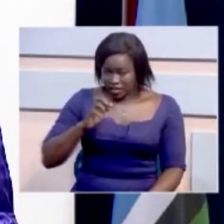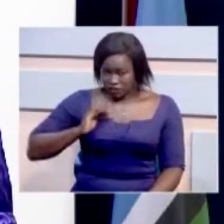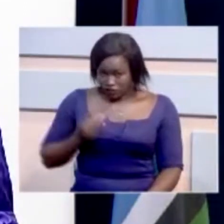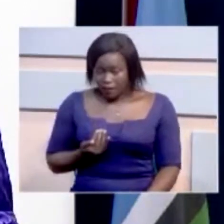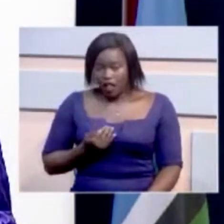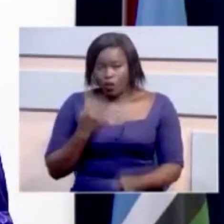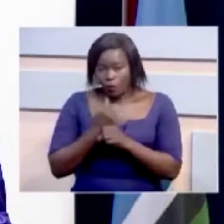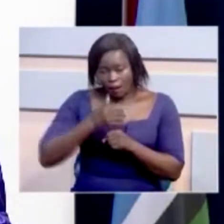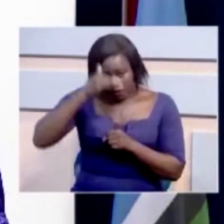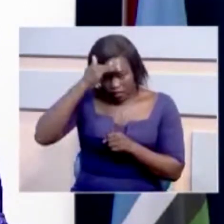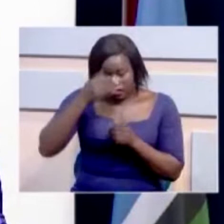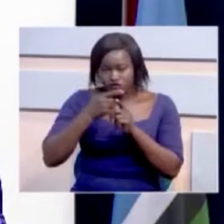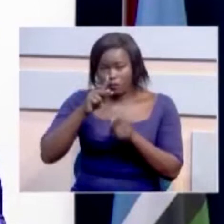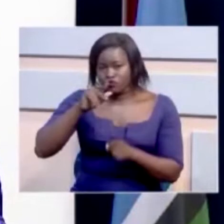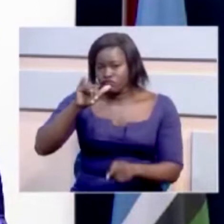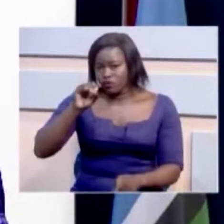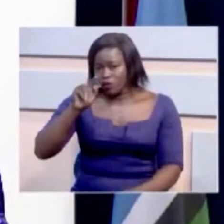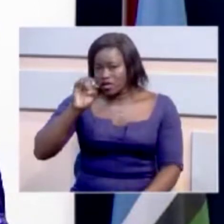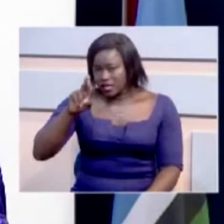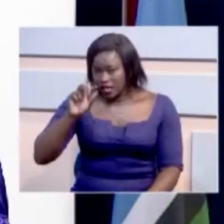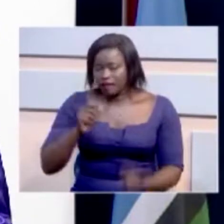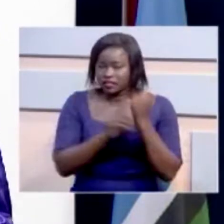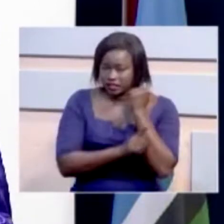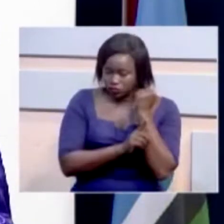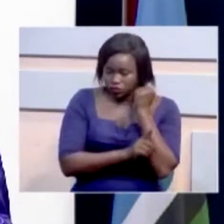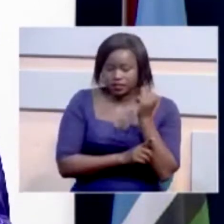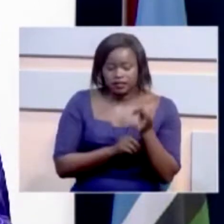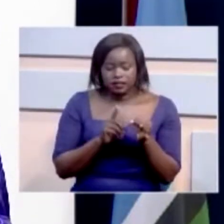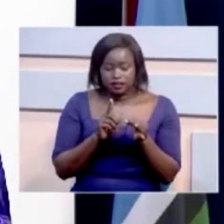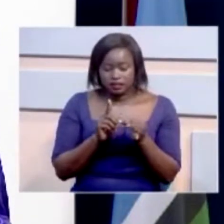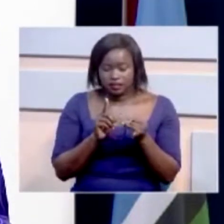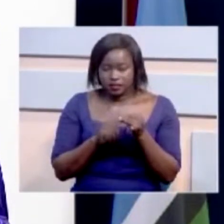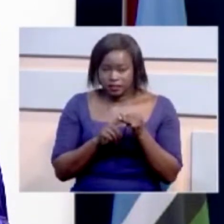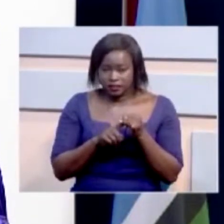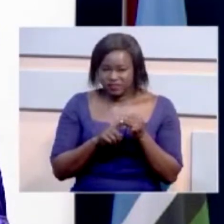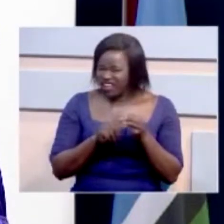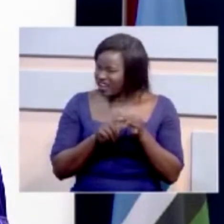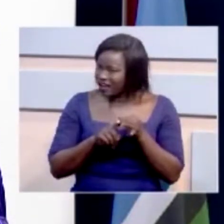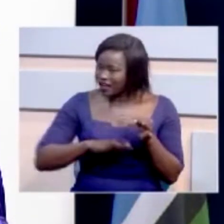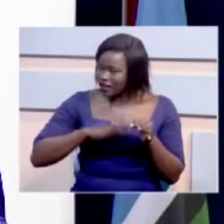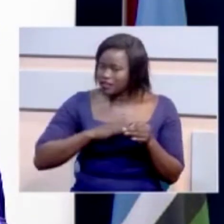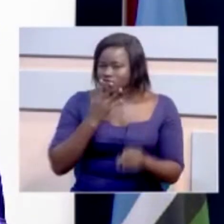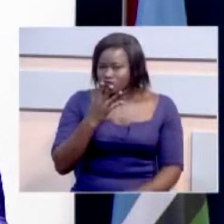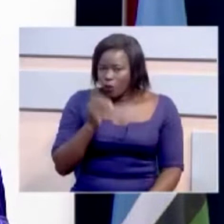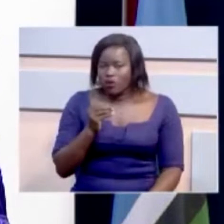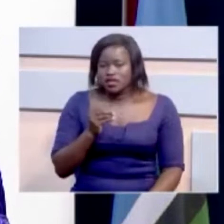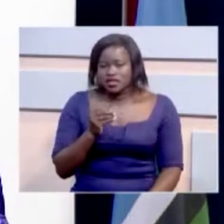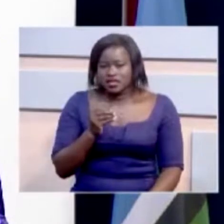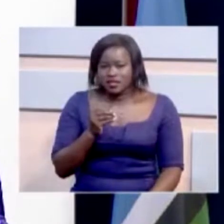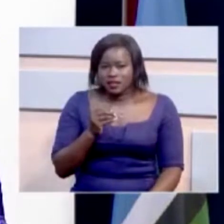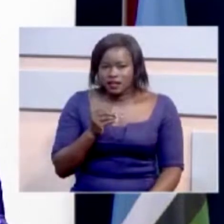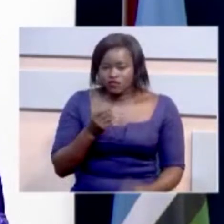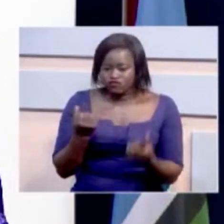police officer from Chotera District, 3, 40-year-old male truck driver